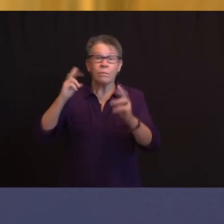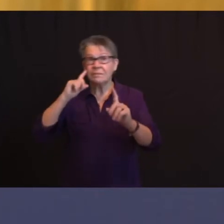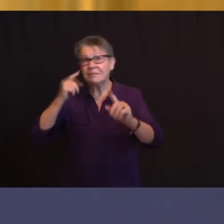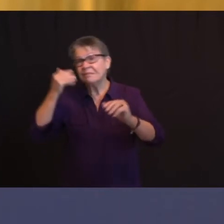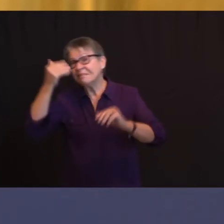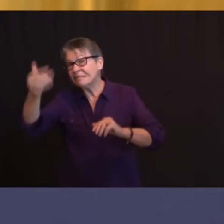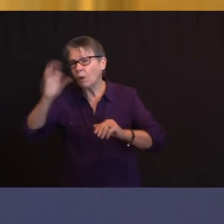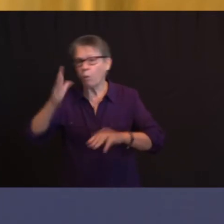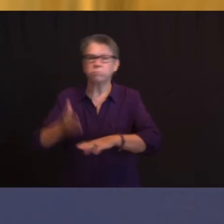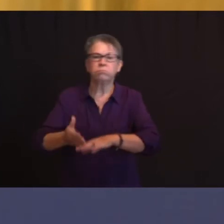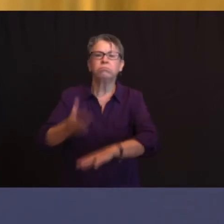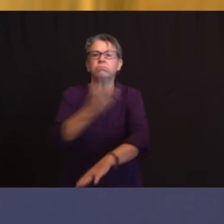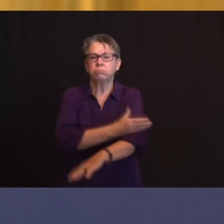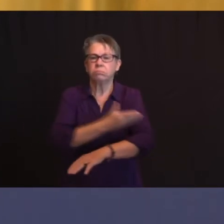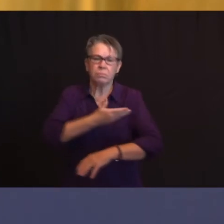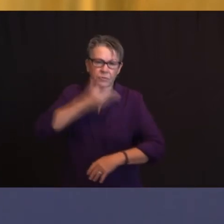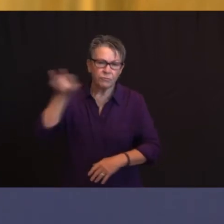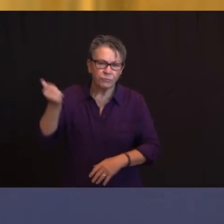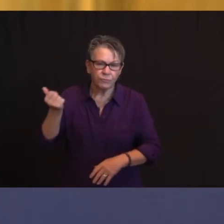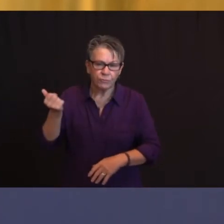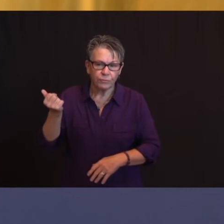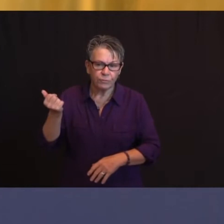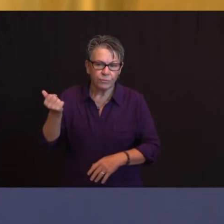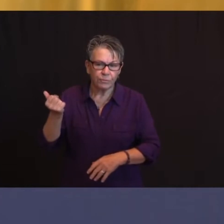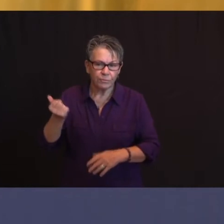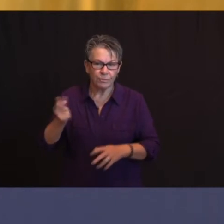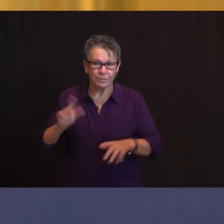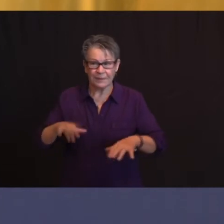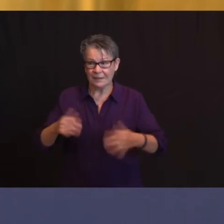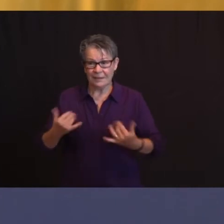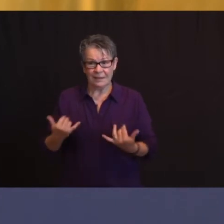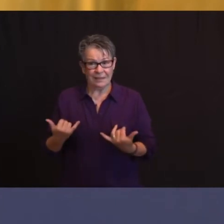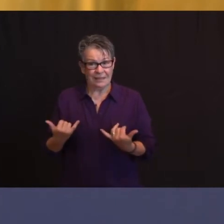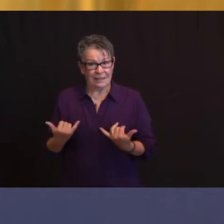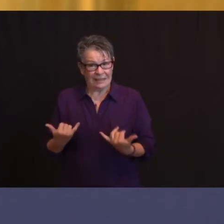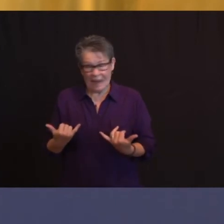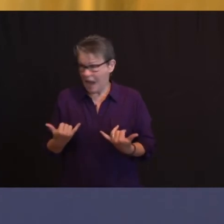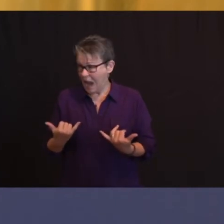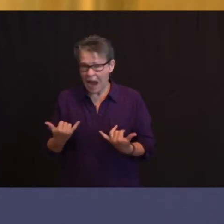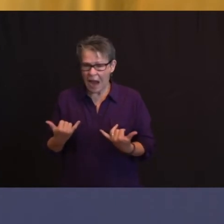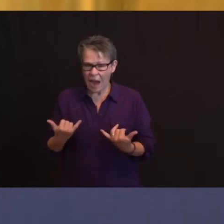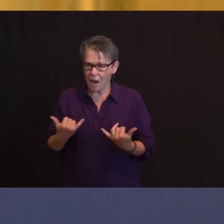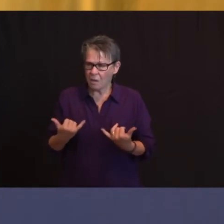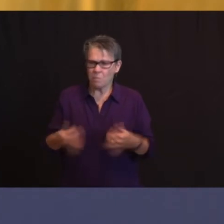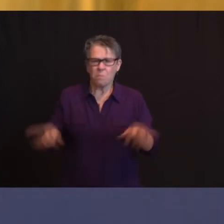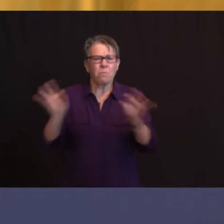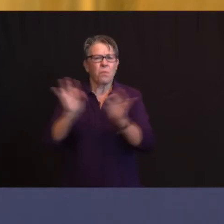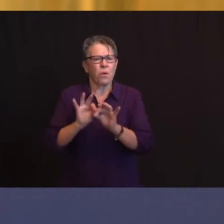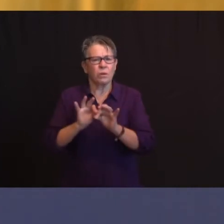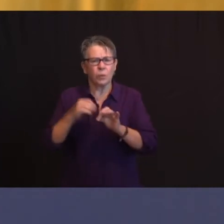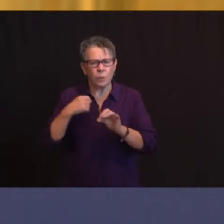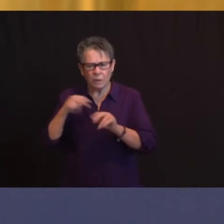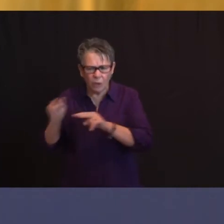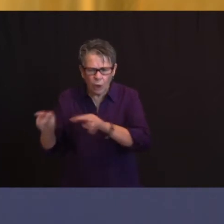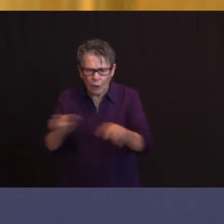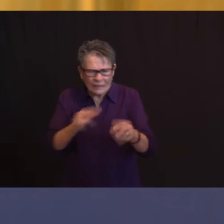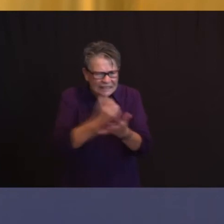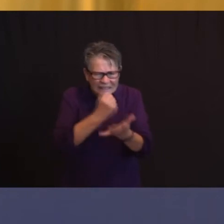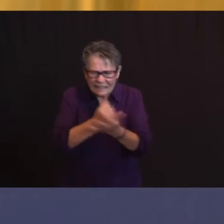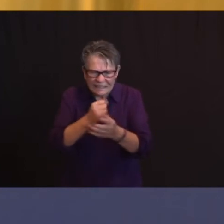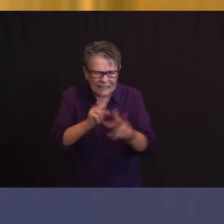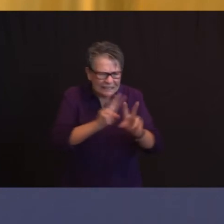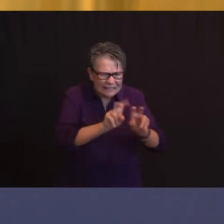listen, while capacities were down as bad as it was, as challenging as it was, we were able to accomplish the following things,